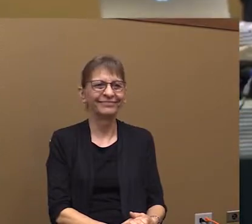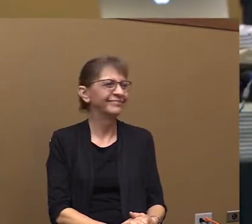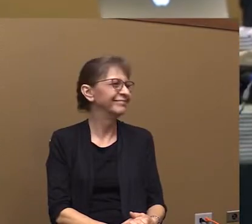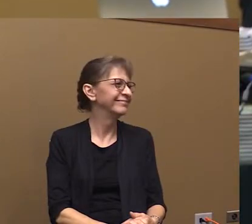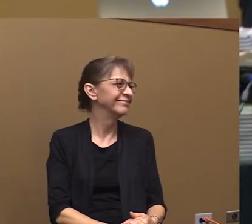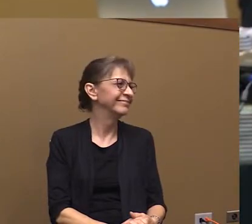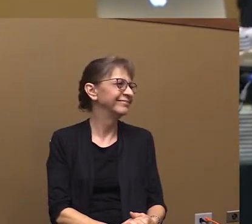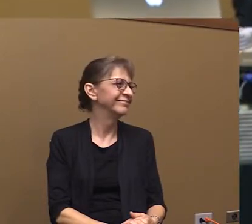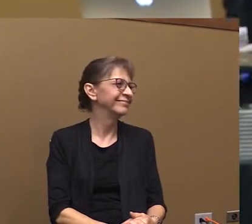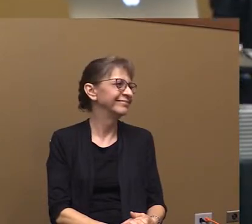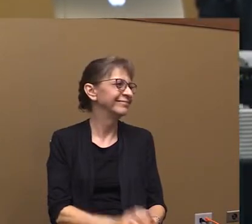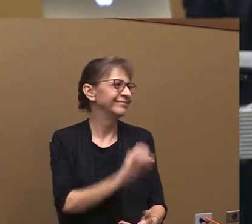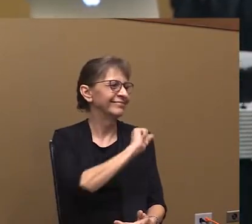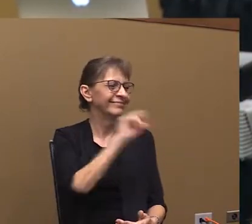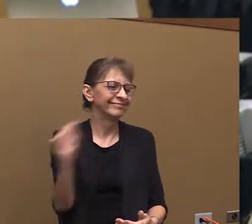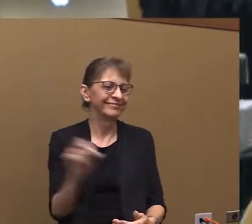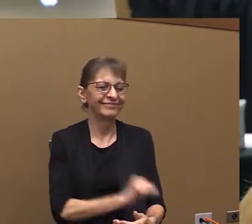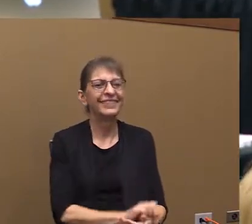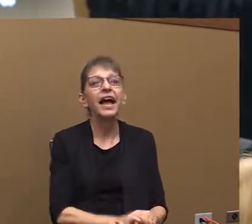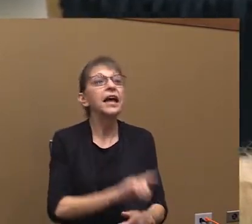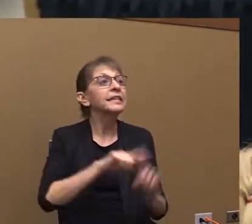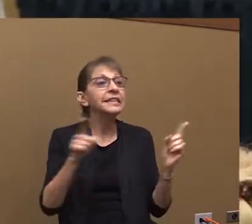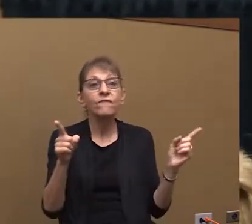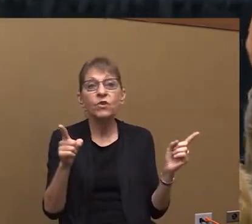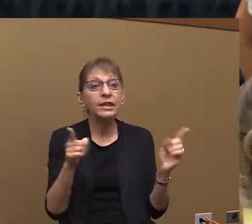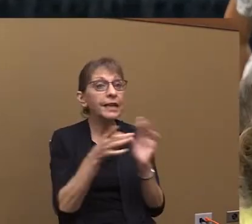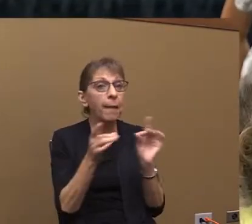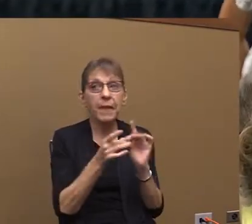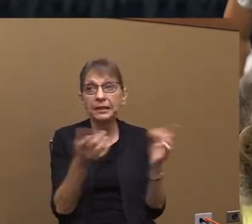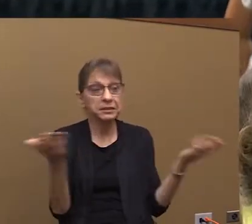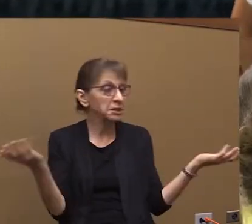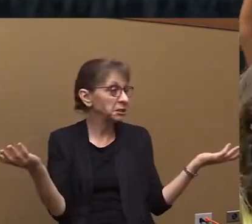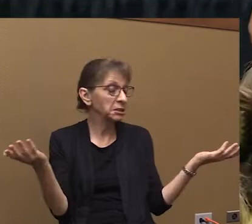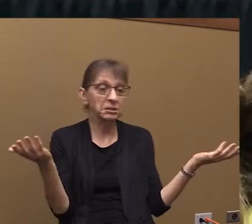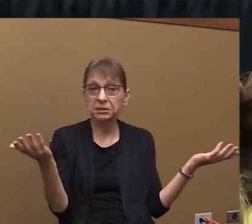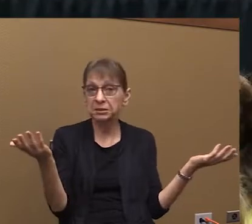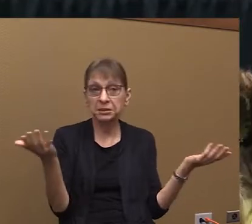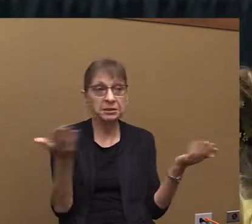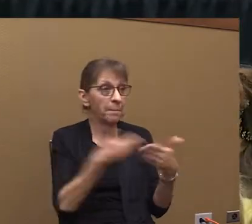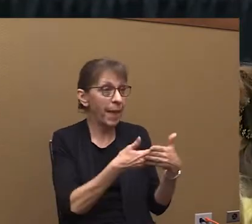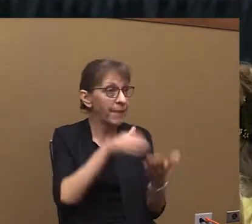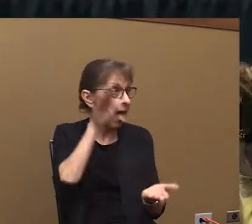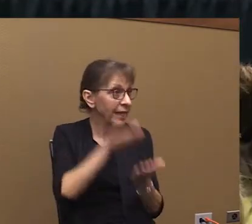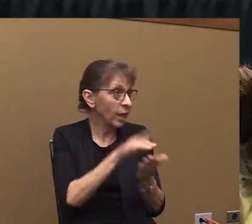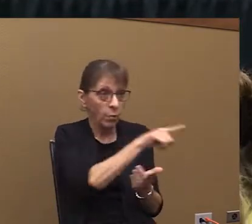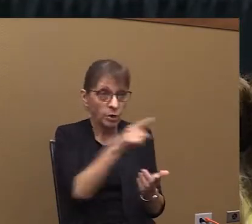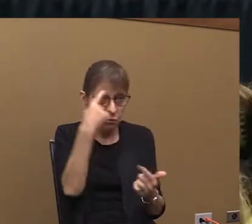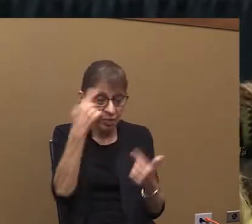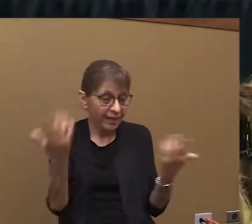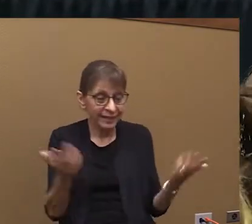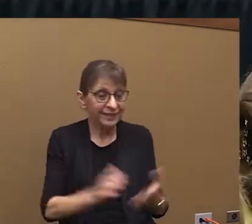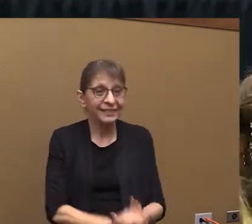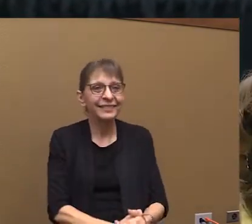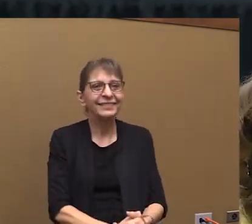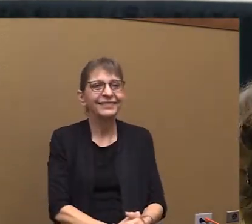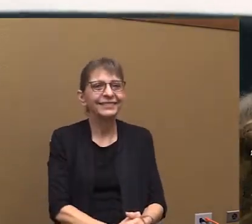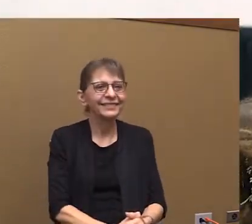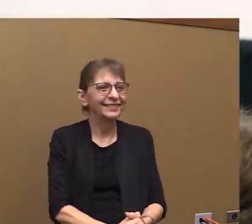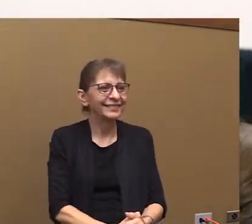Anybody have a different picture or a different comment? You have the baby in the alligator. What did you guys think?